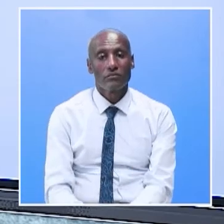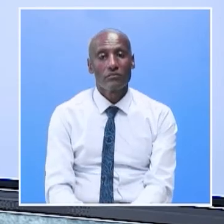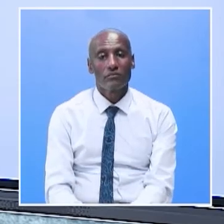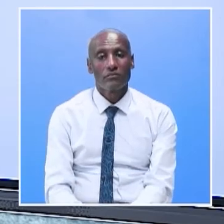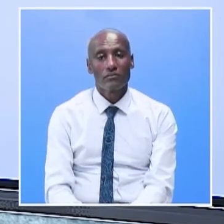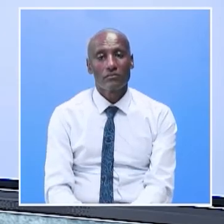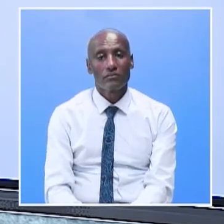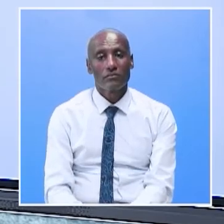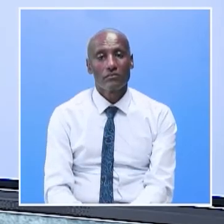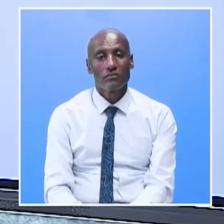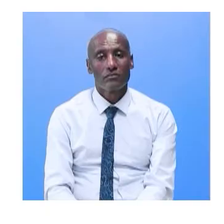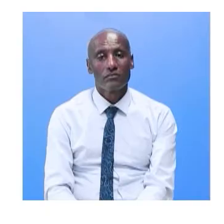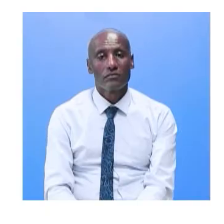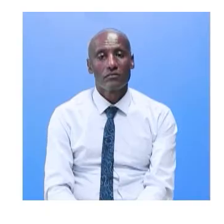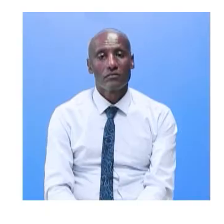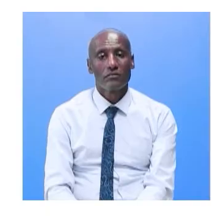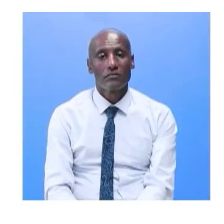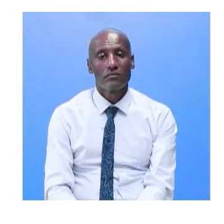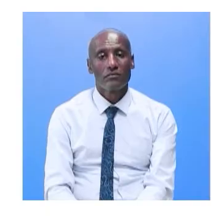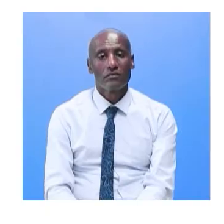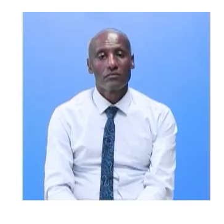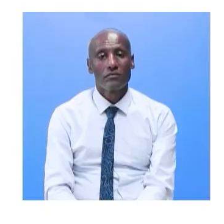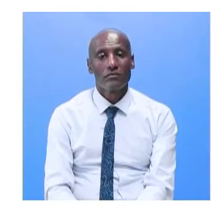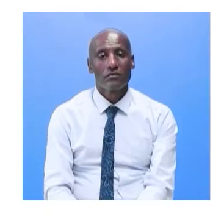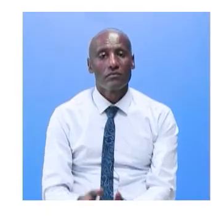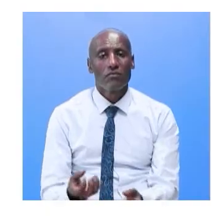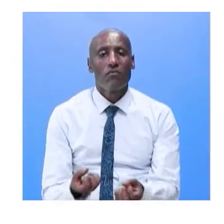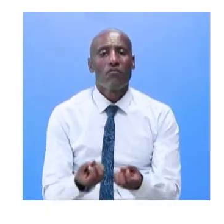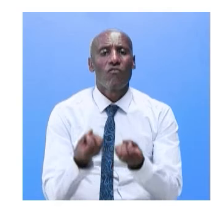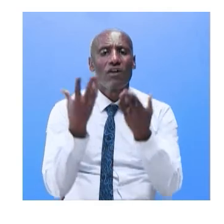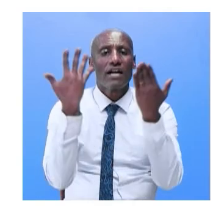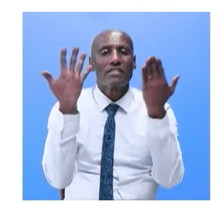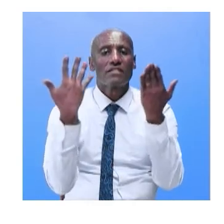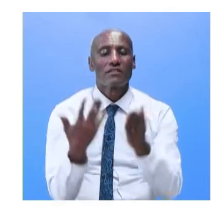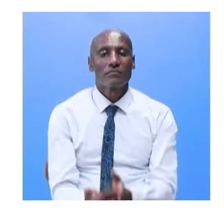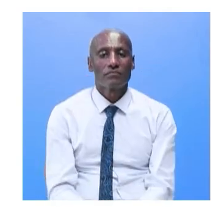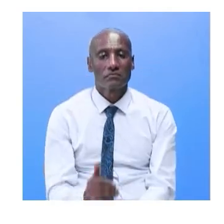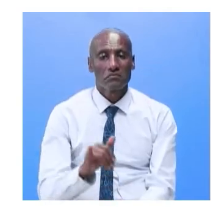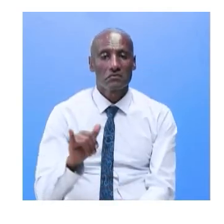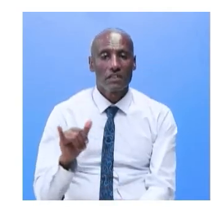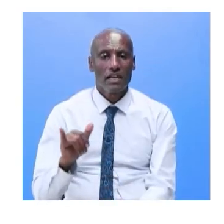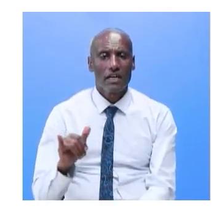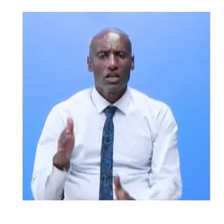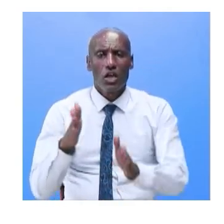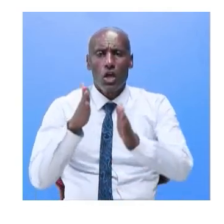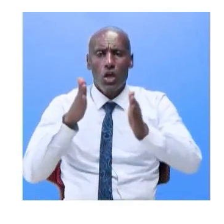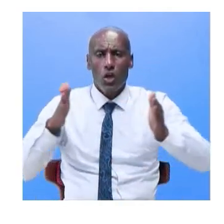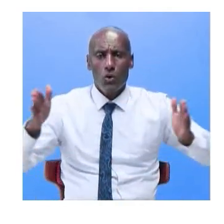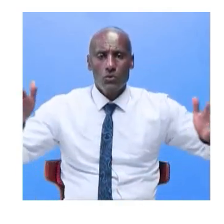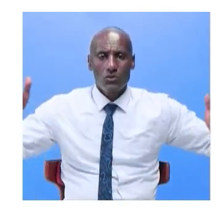And the next one is, we can mention vast, is like huge.